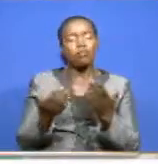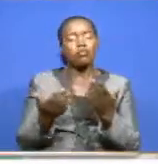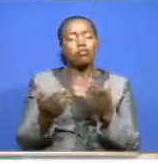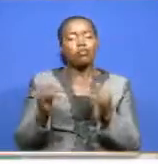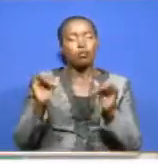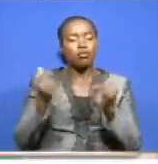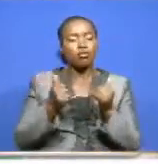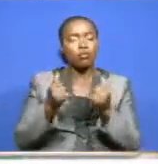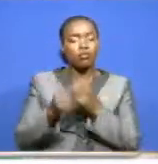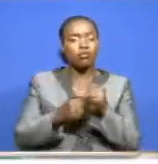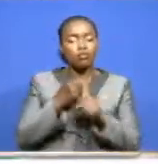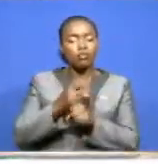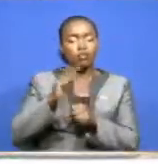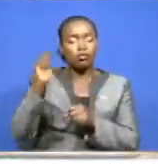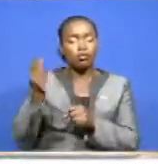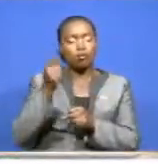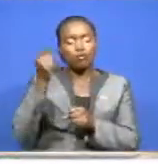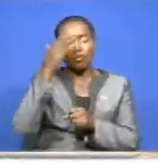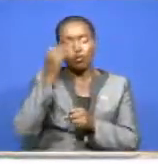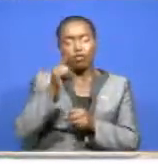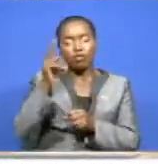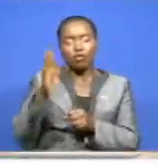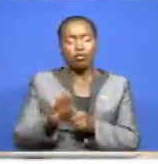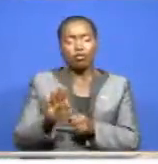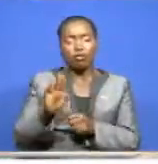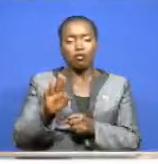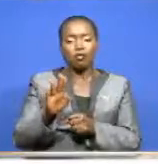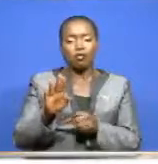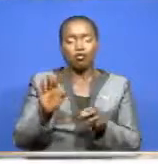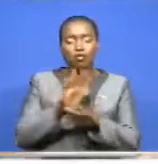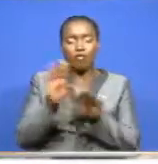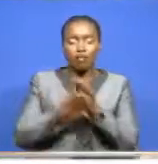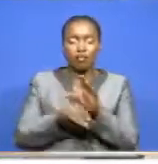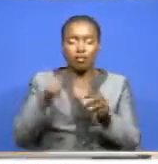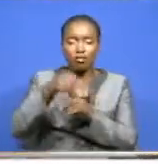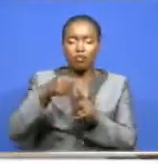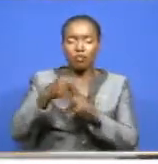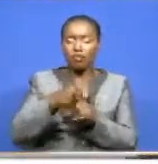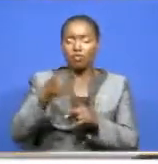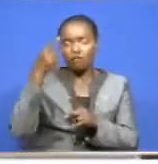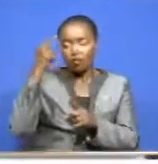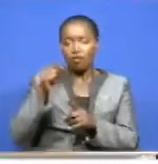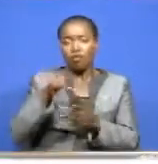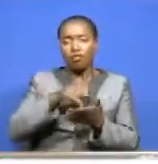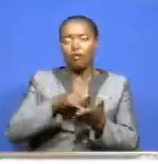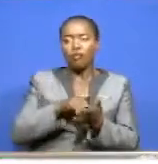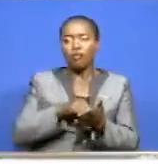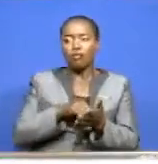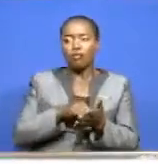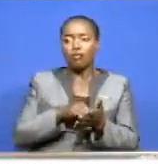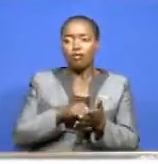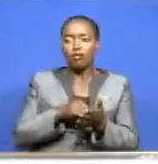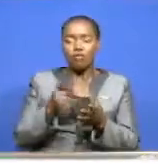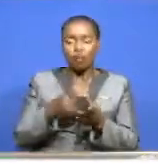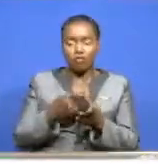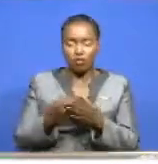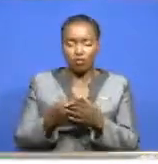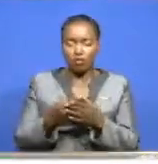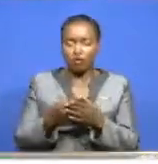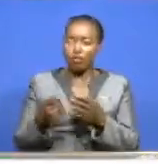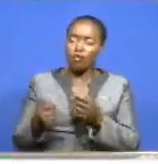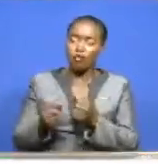Kenya, actually. Because why fight when all the things you have been fighting for are being included? You can then come